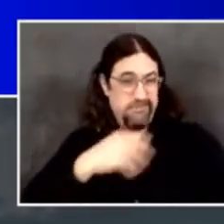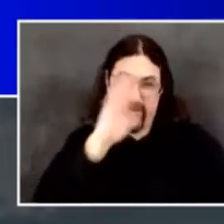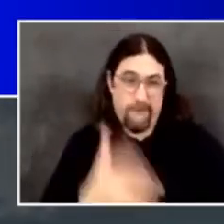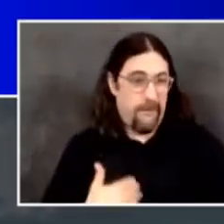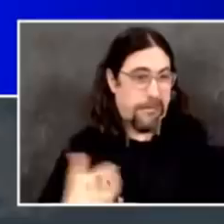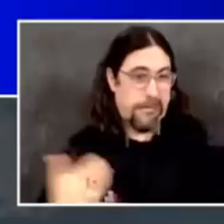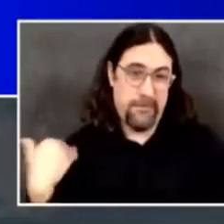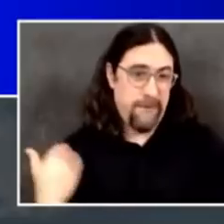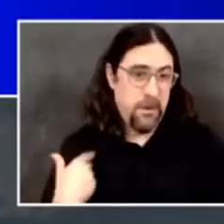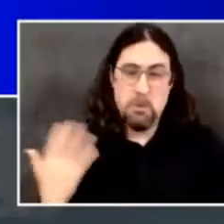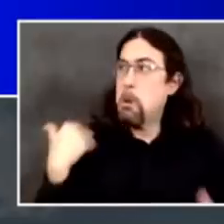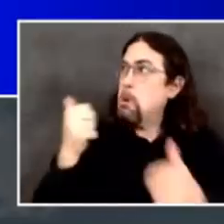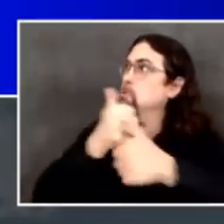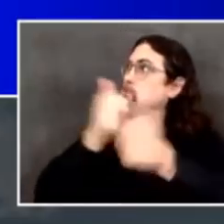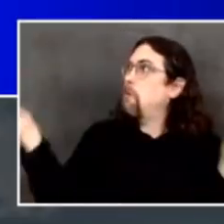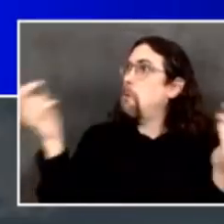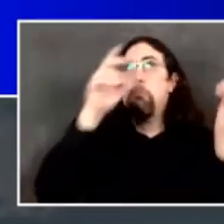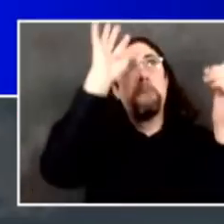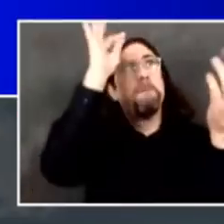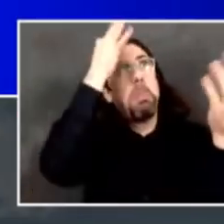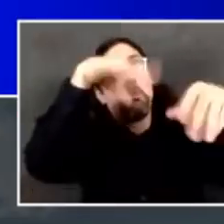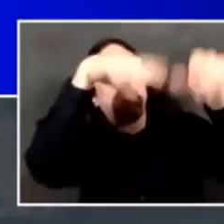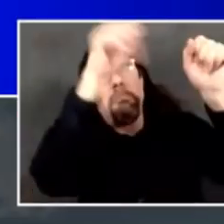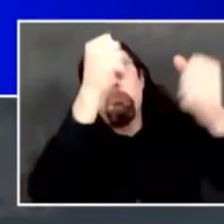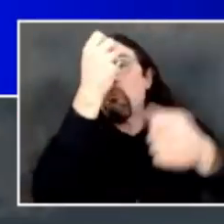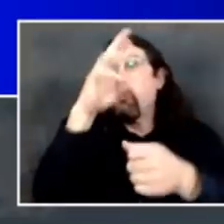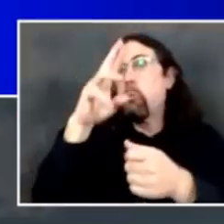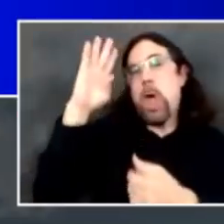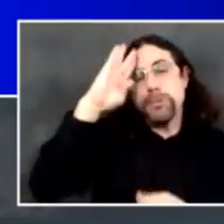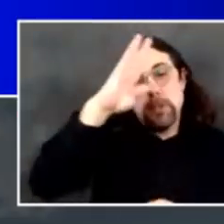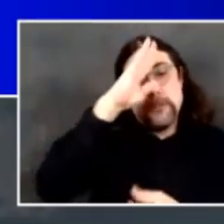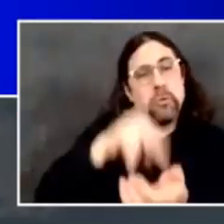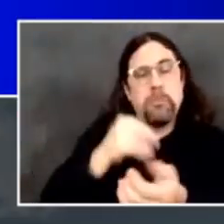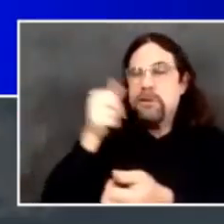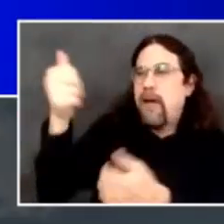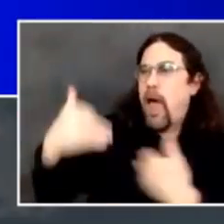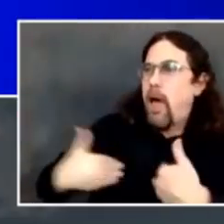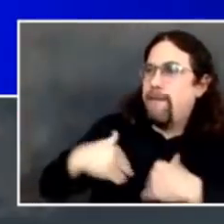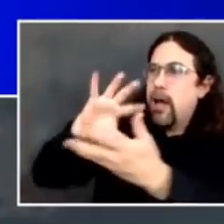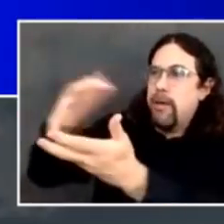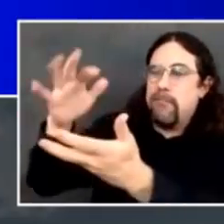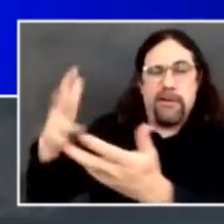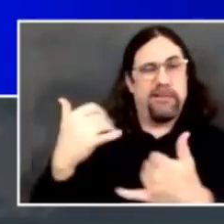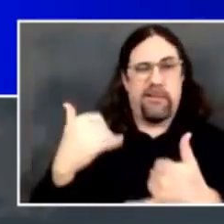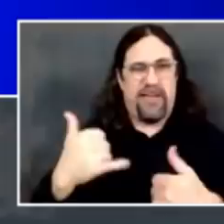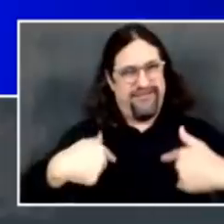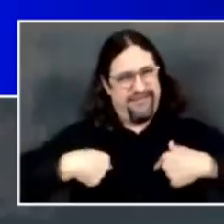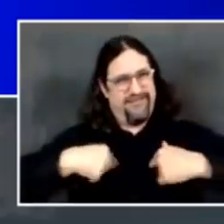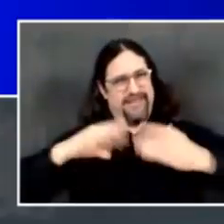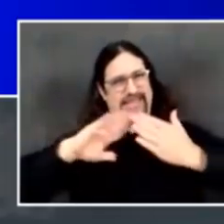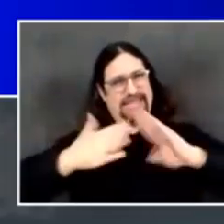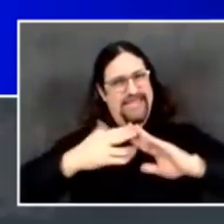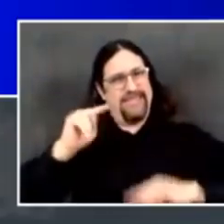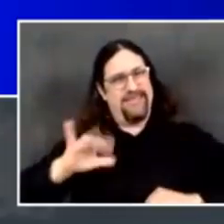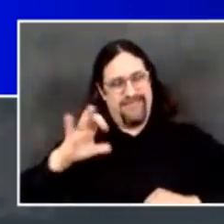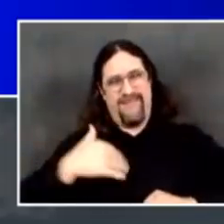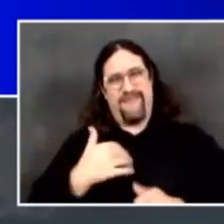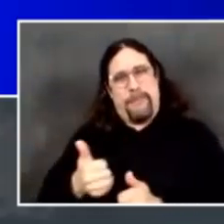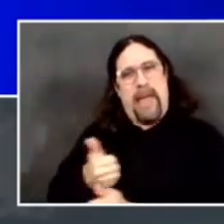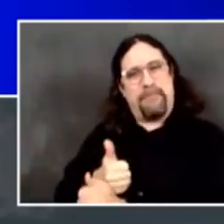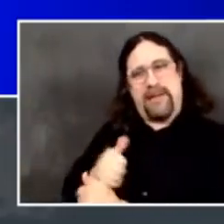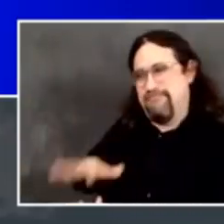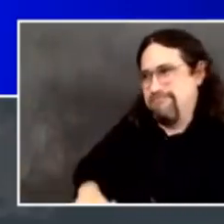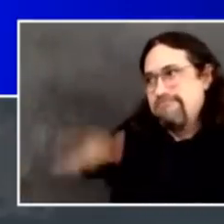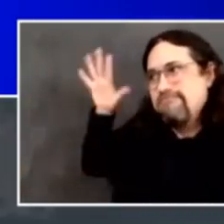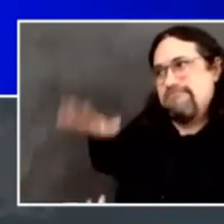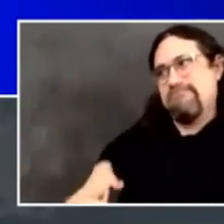capacity to build things right here. And whatever we deal with in the future, We're not waiting on factories in another part of the country or another part